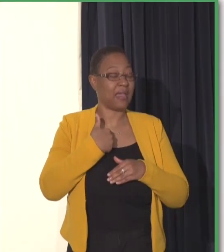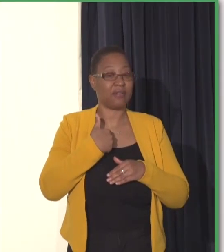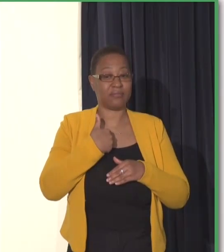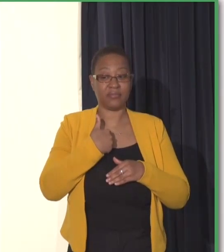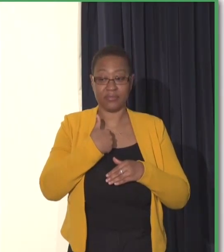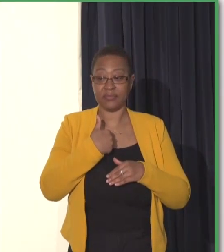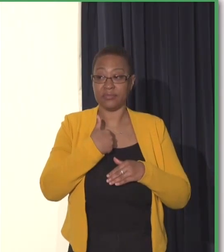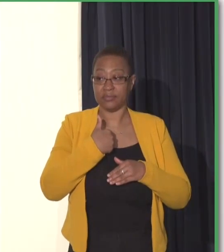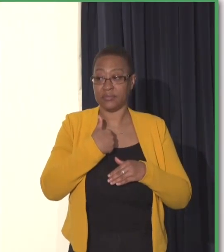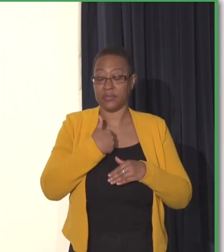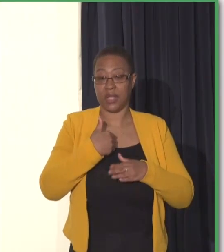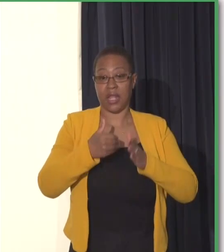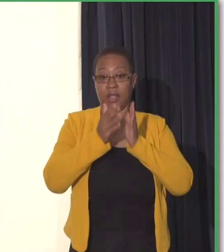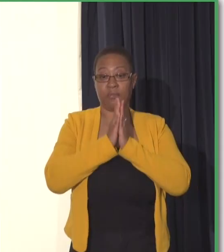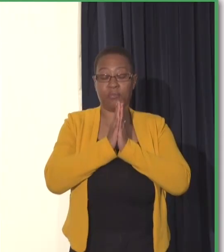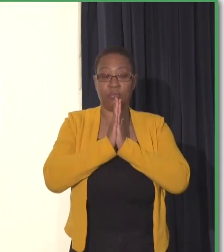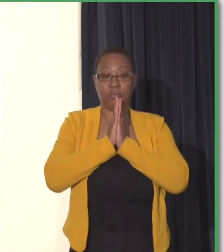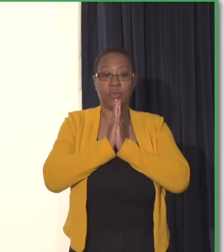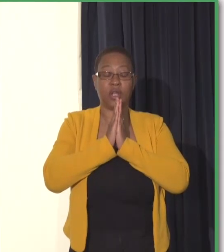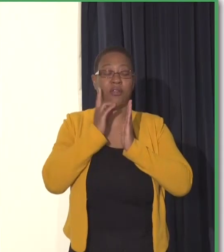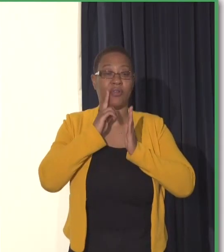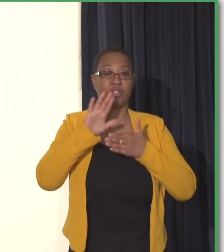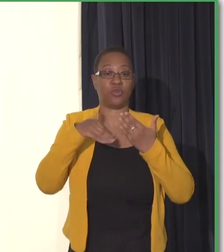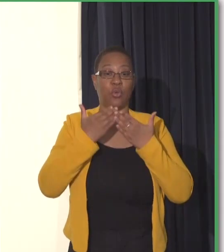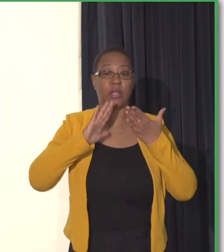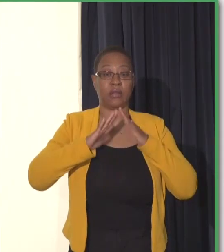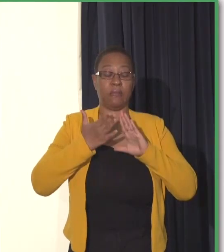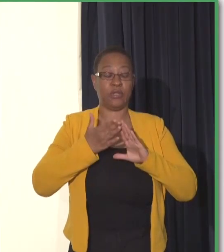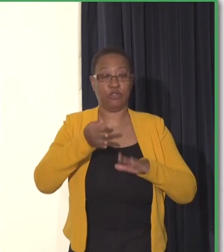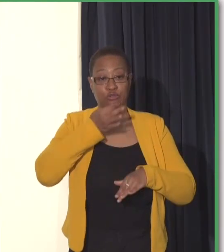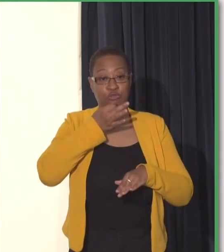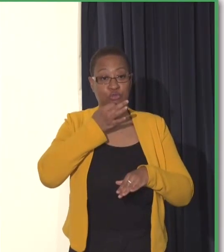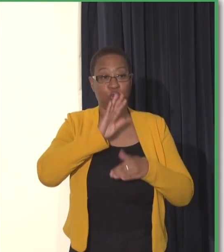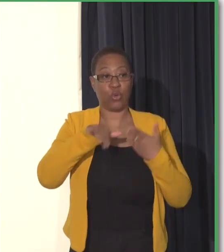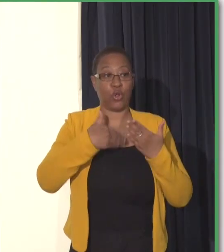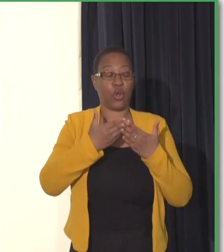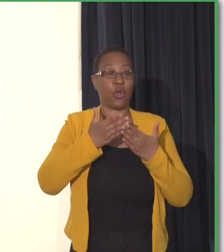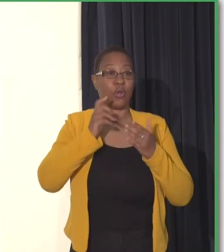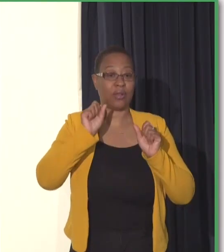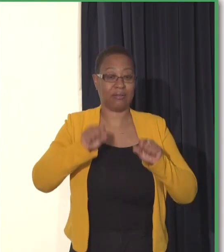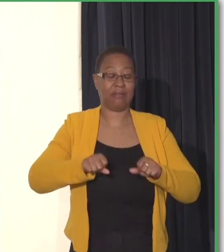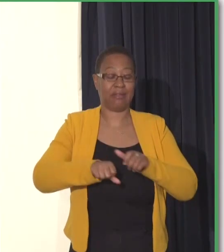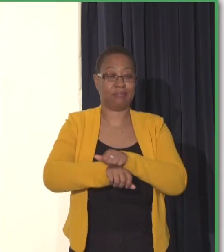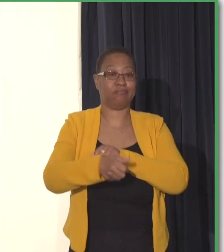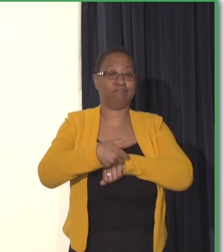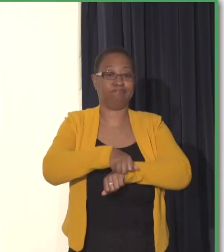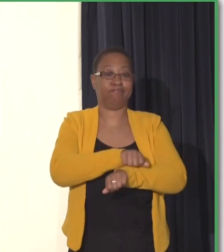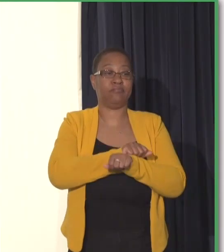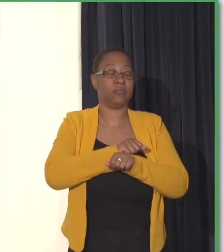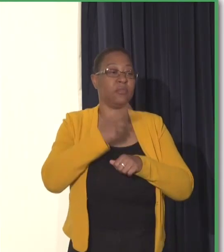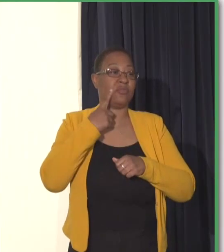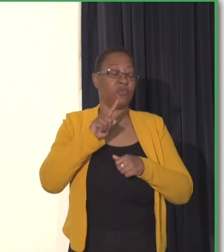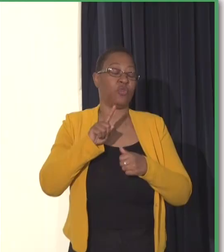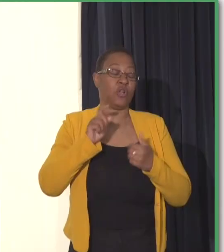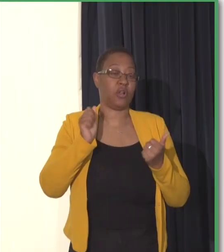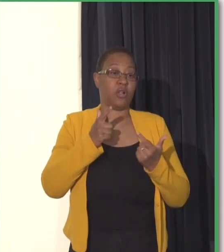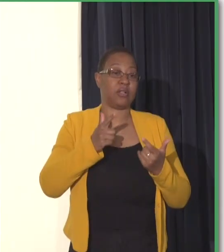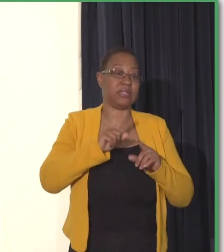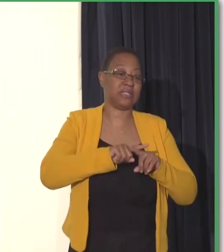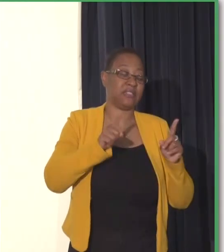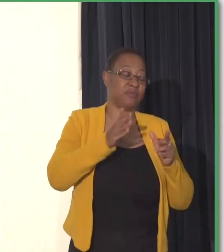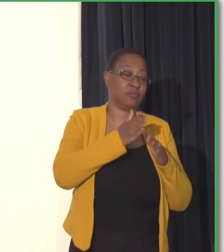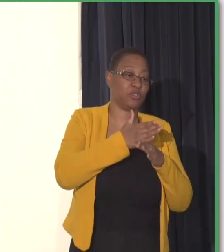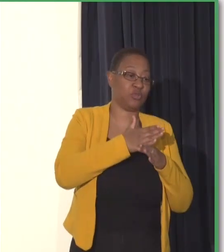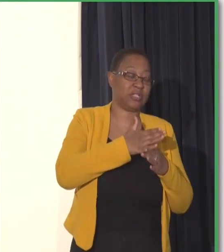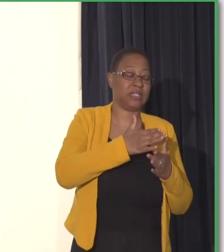entire community very, very, very soon, where we all can roll up our sleeves. The difference between illness and wellness